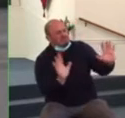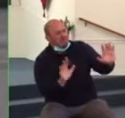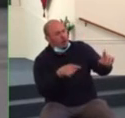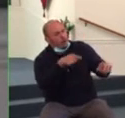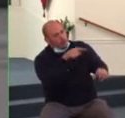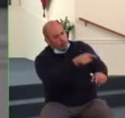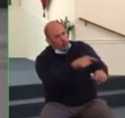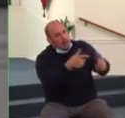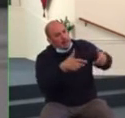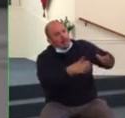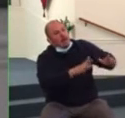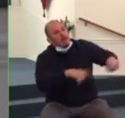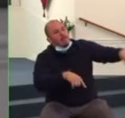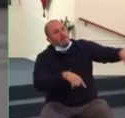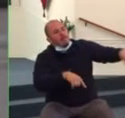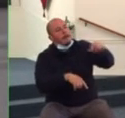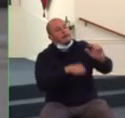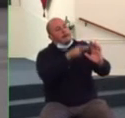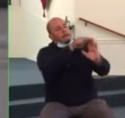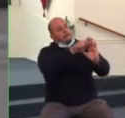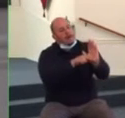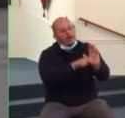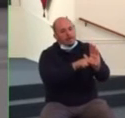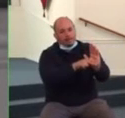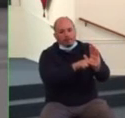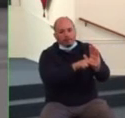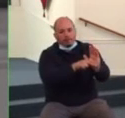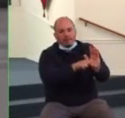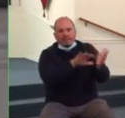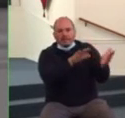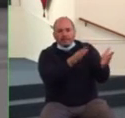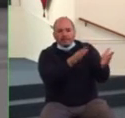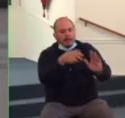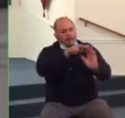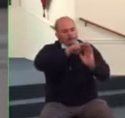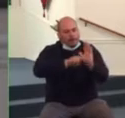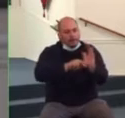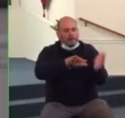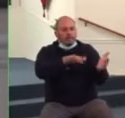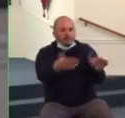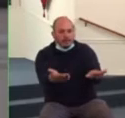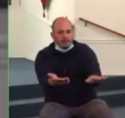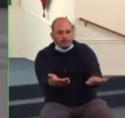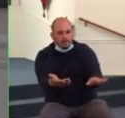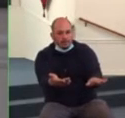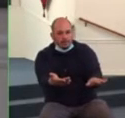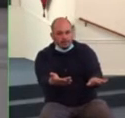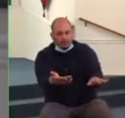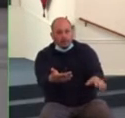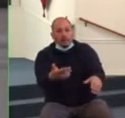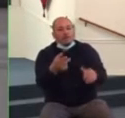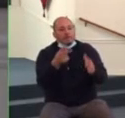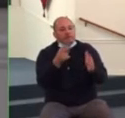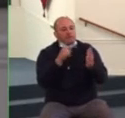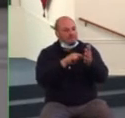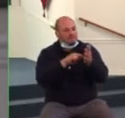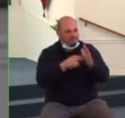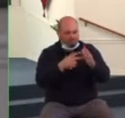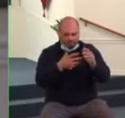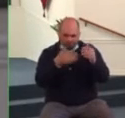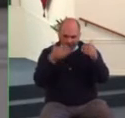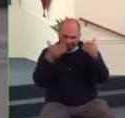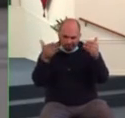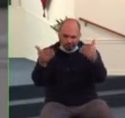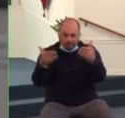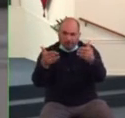before following Jesus. And to the third man in verses 61 and 62, Jesus says